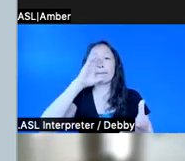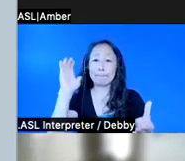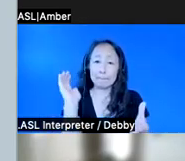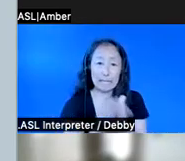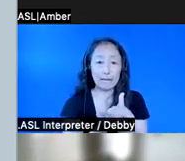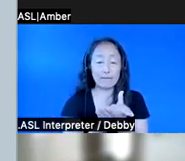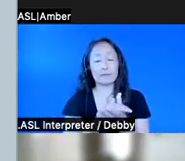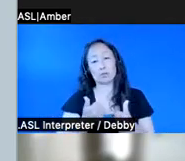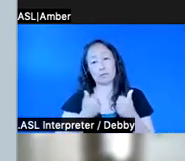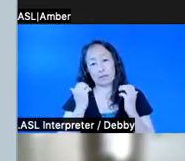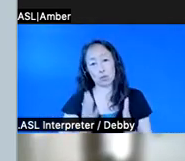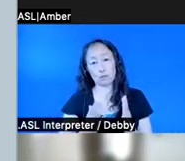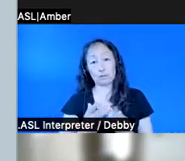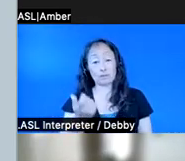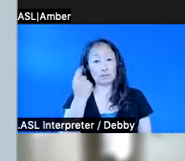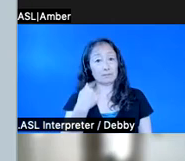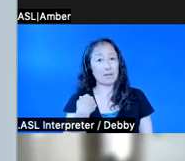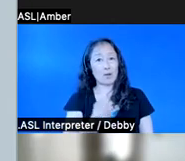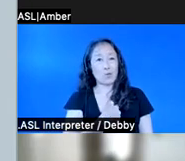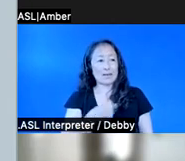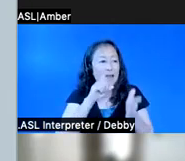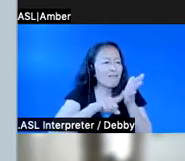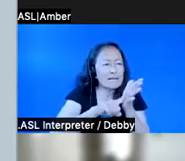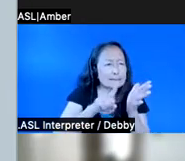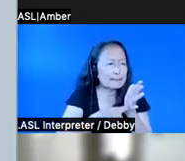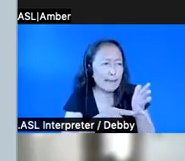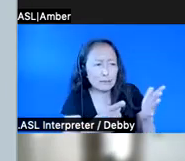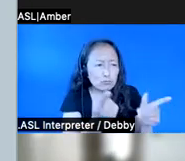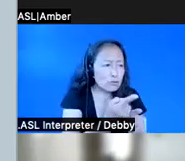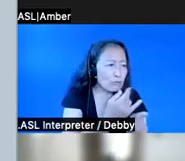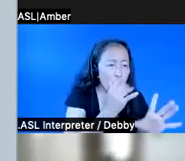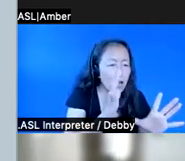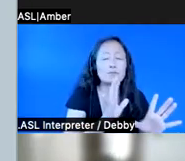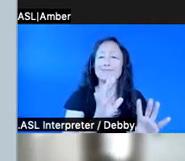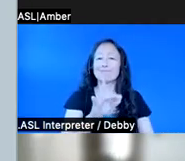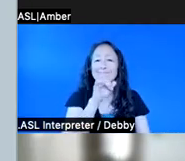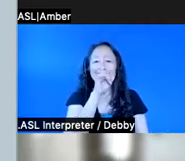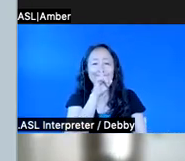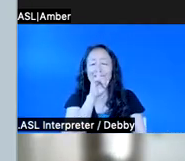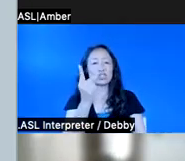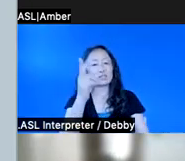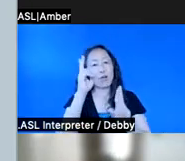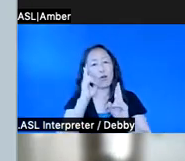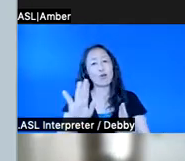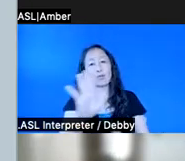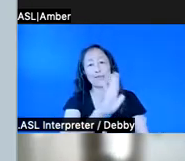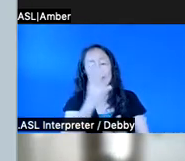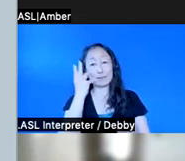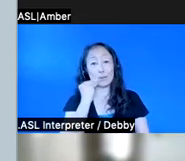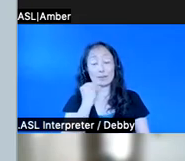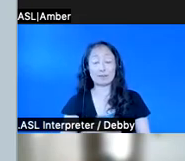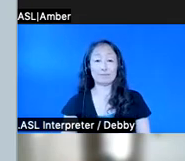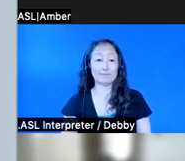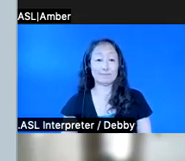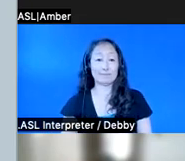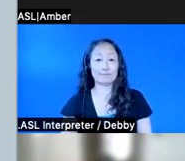And it's not up to us to investigate, but just to honor their experiences and to trust that they're capable of